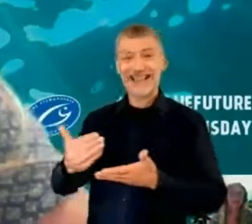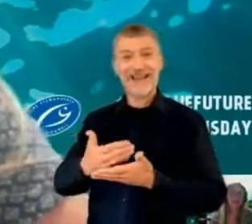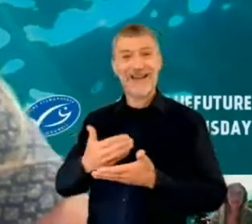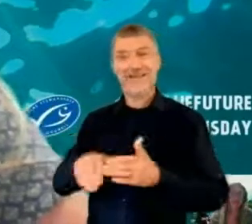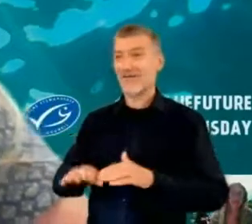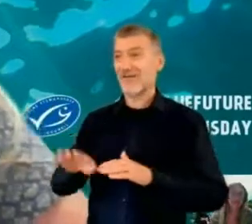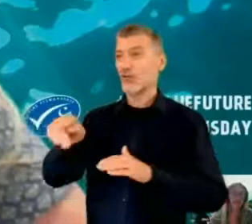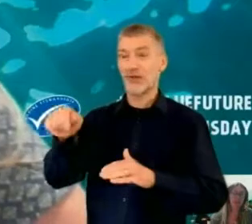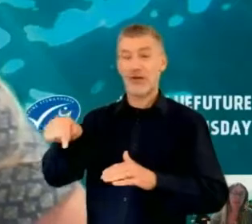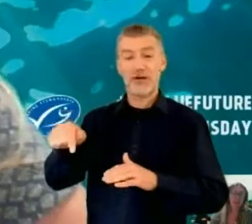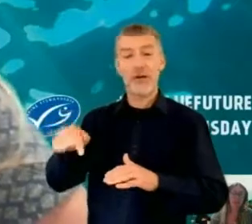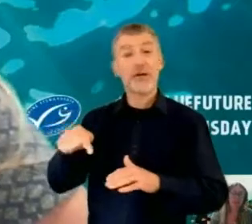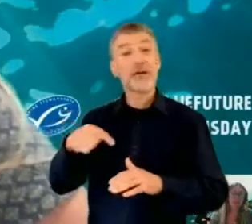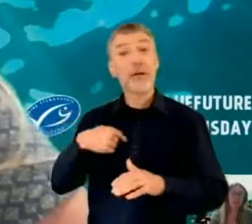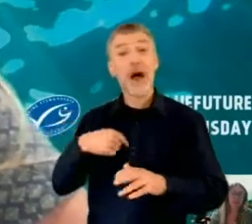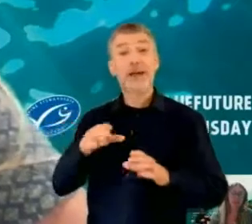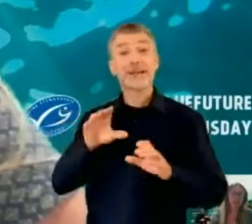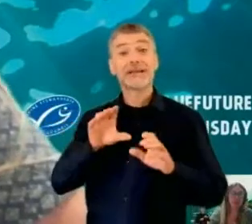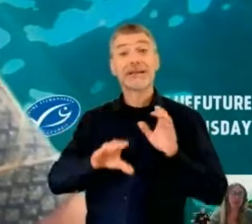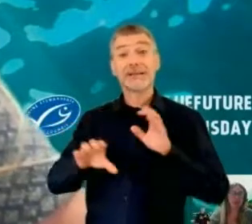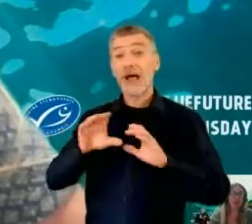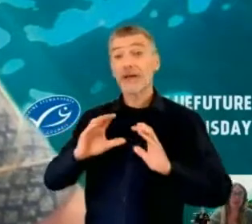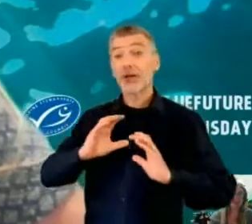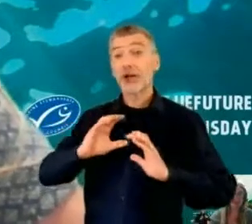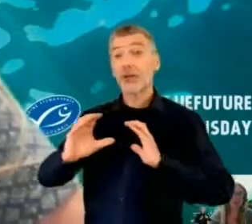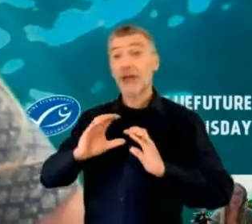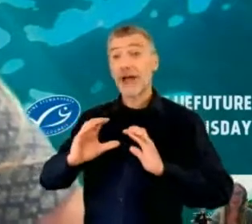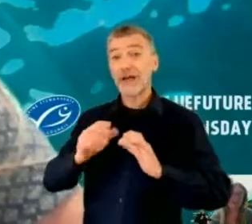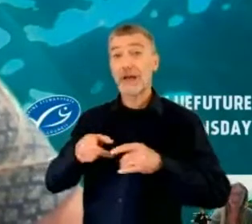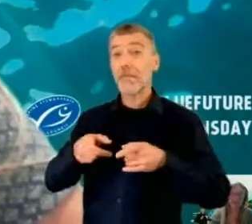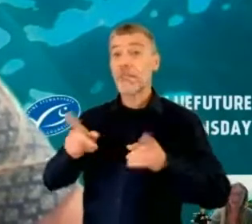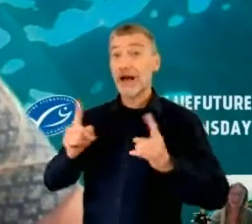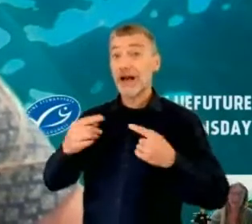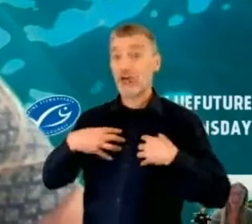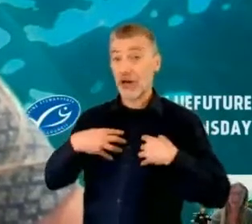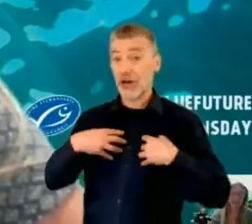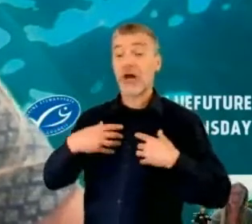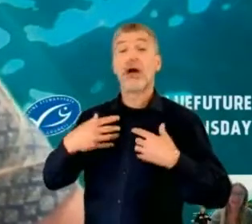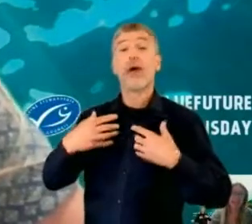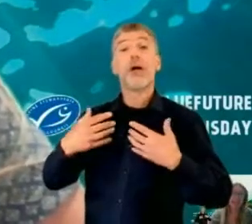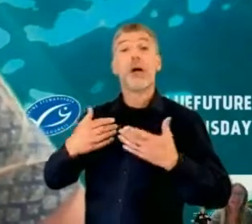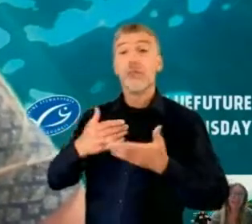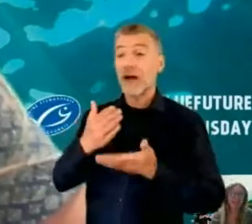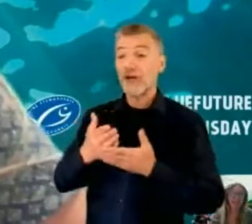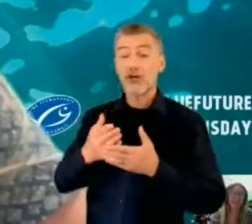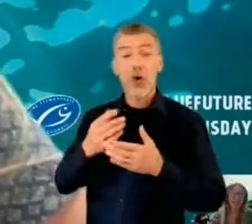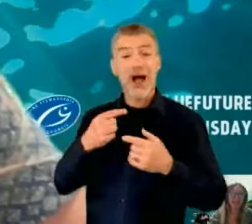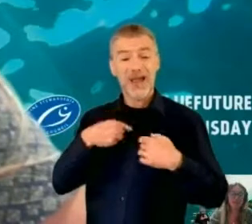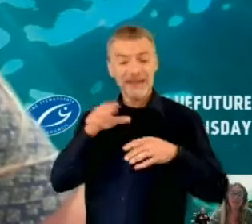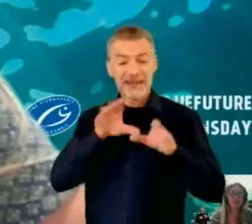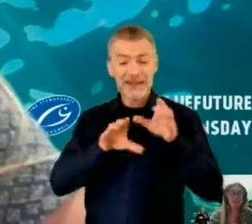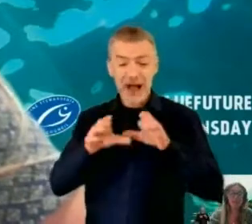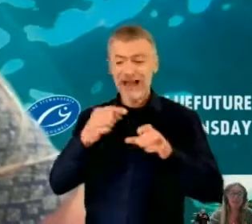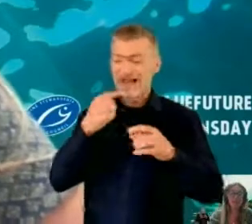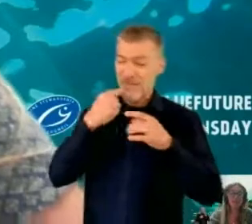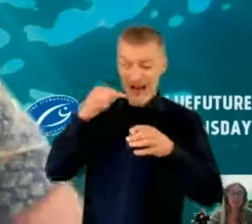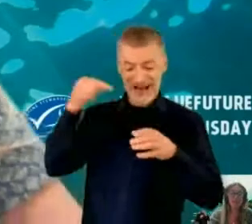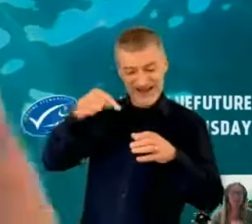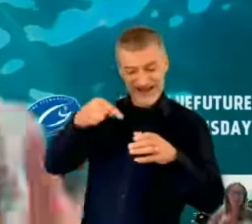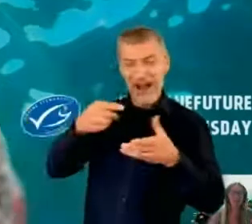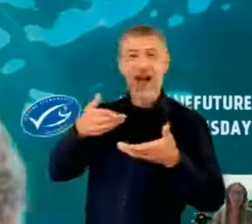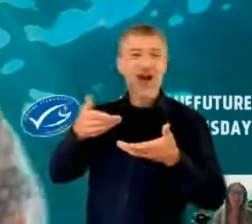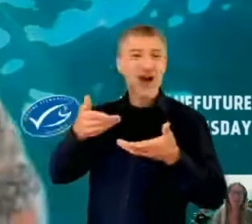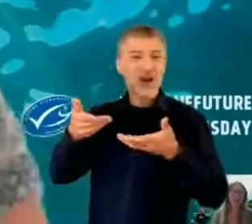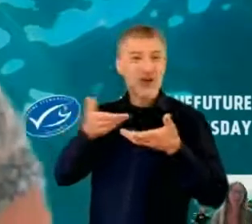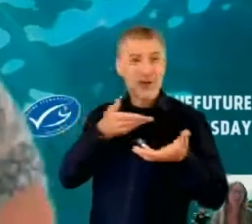science communications manager is making sure that all of our science is communicated really clearly. So that could be helping